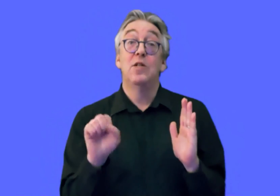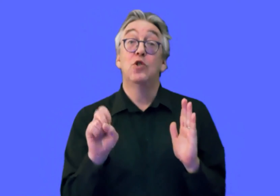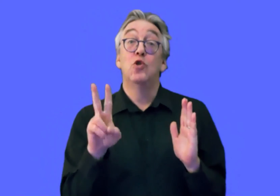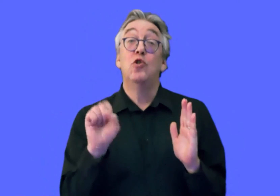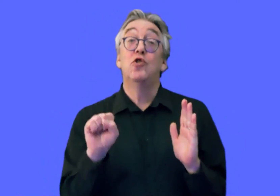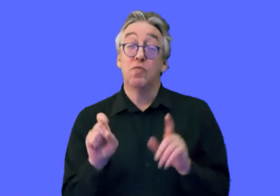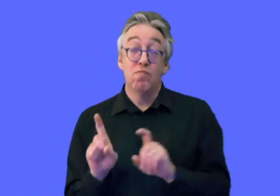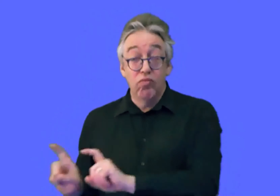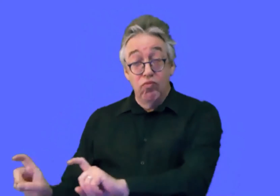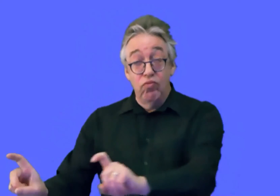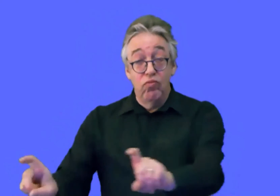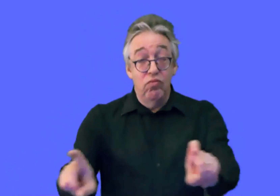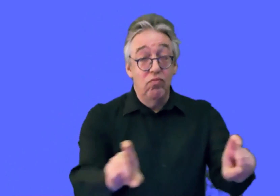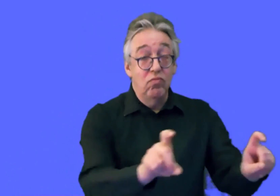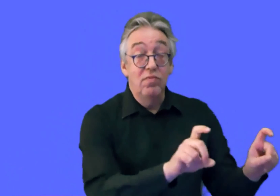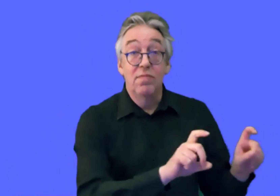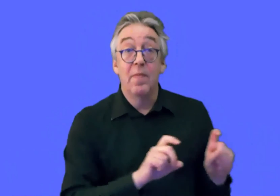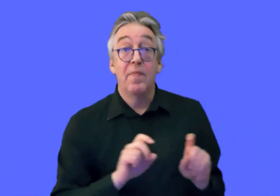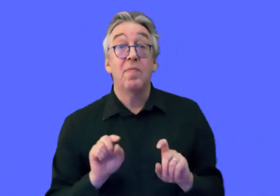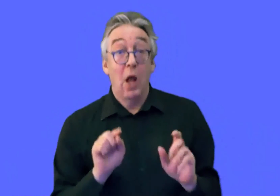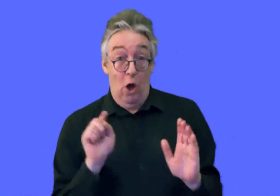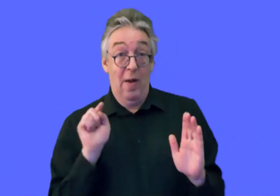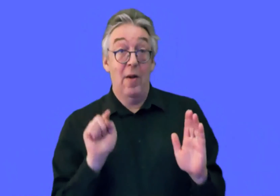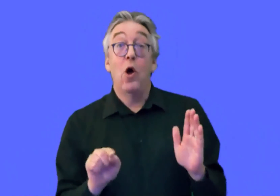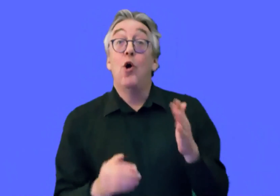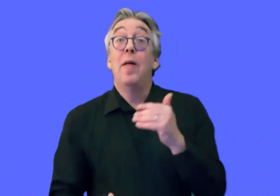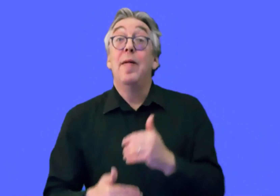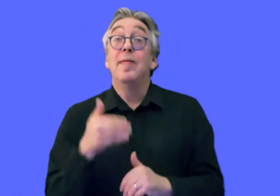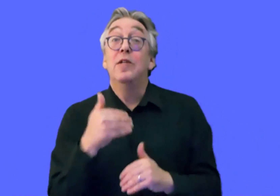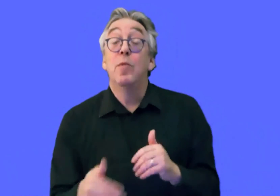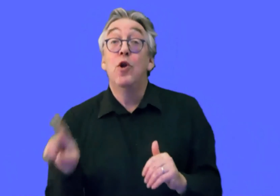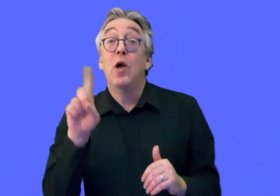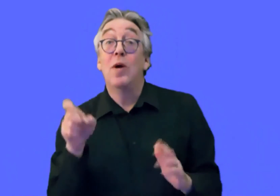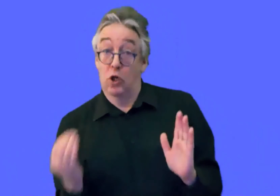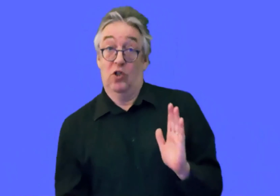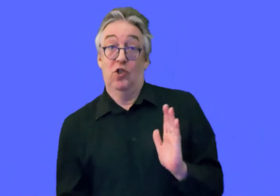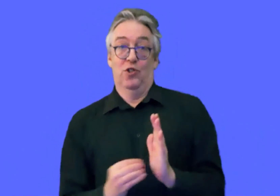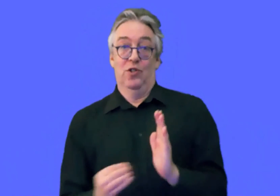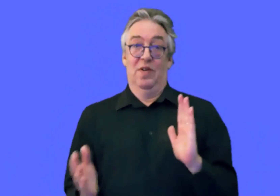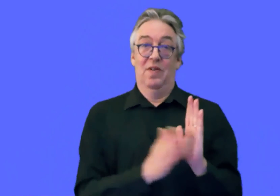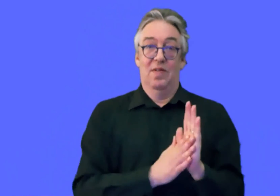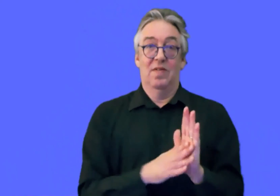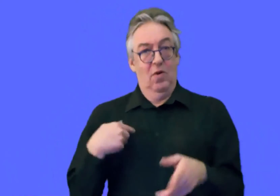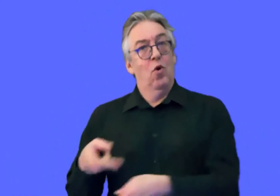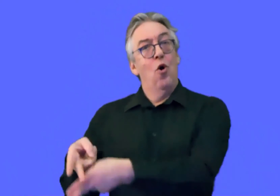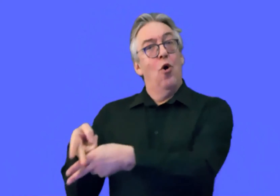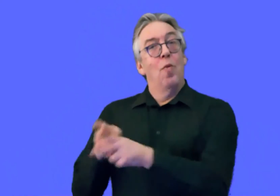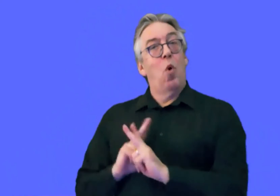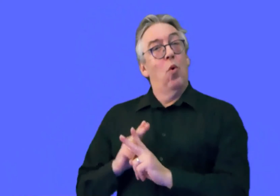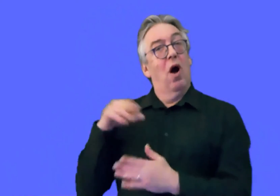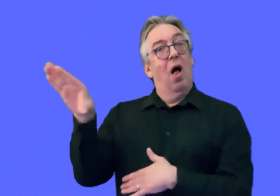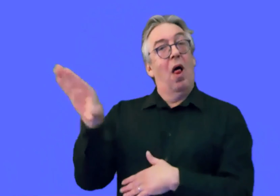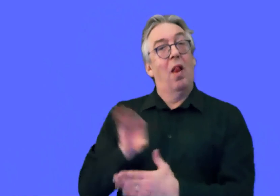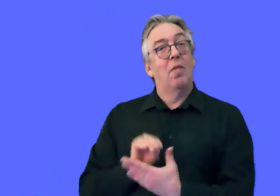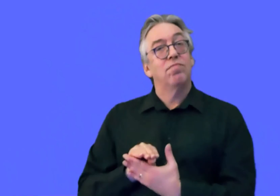include the disability component of questions, and this one we borrowed the Washington group of disability